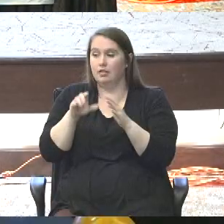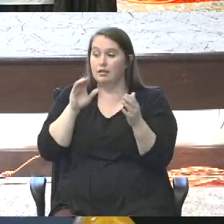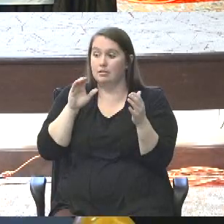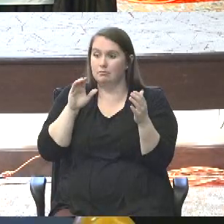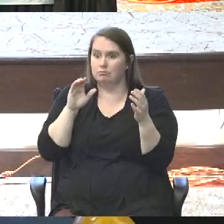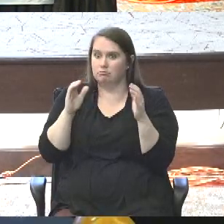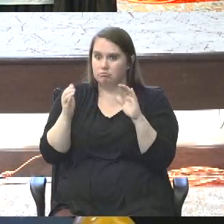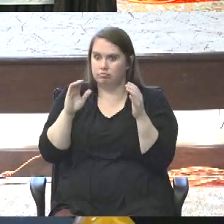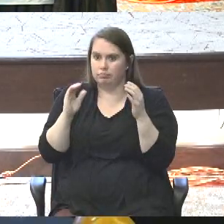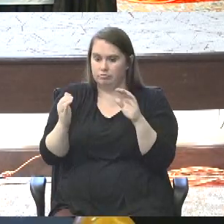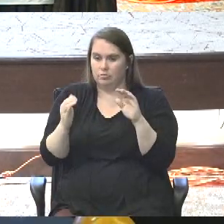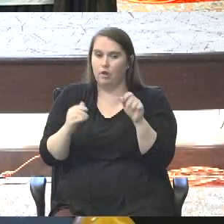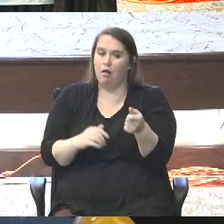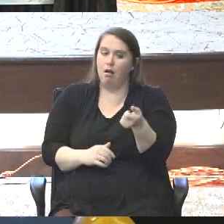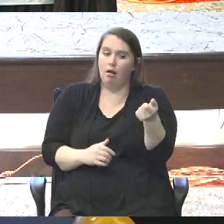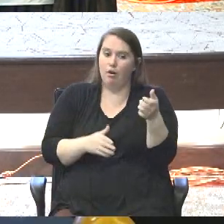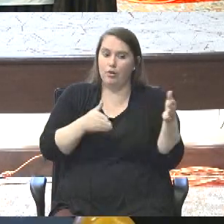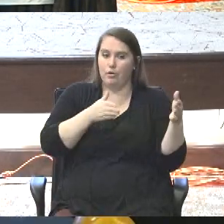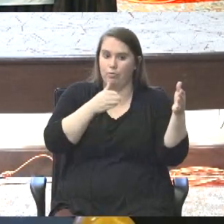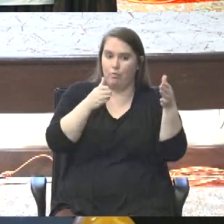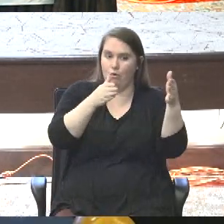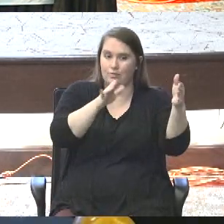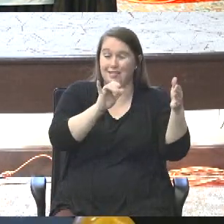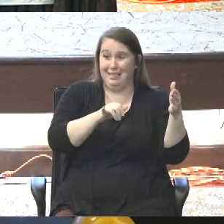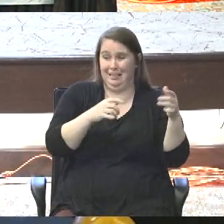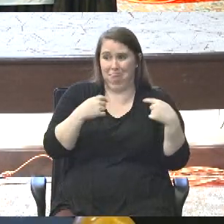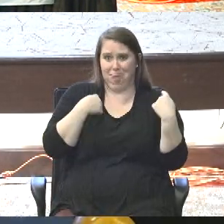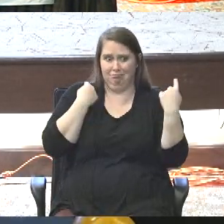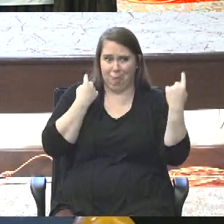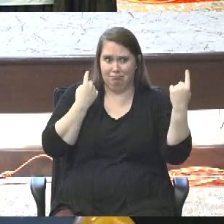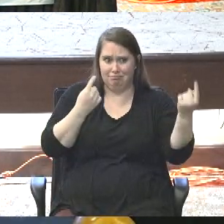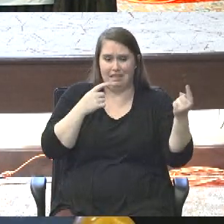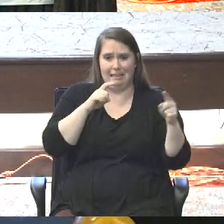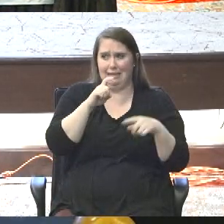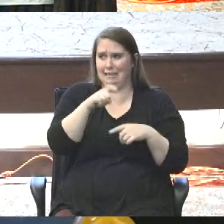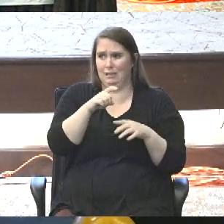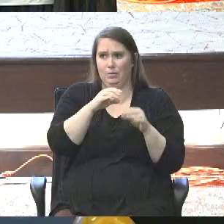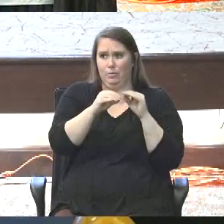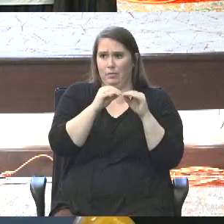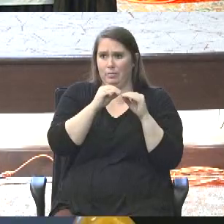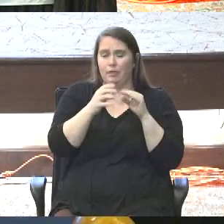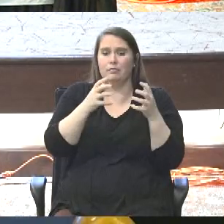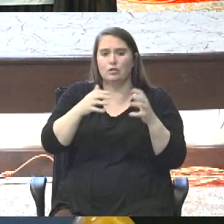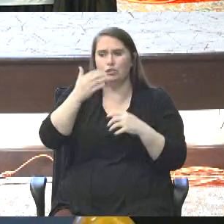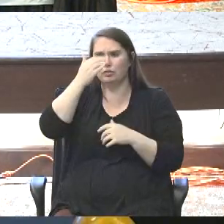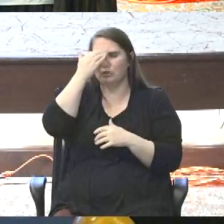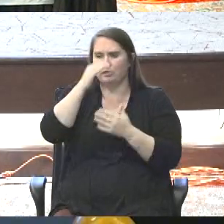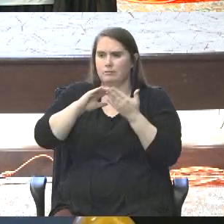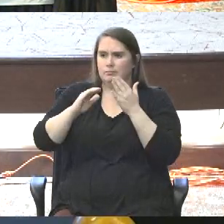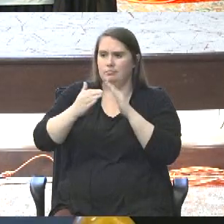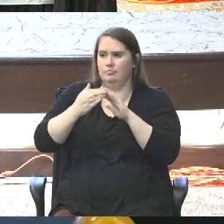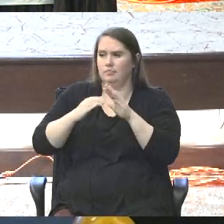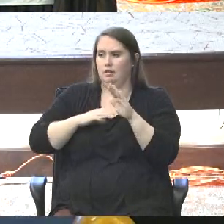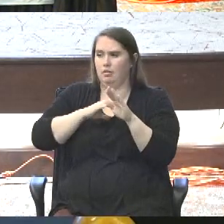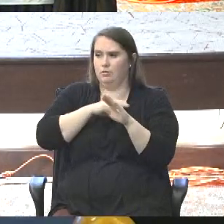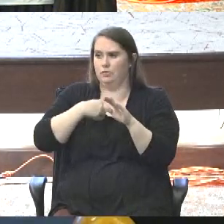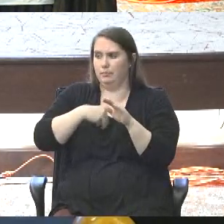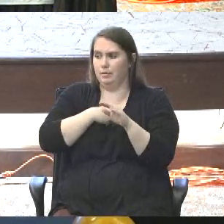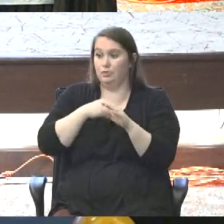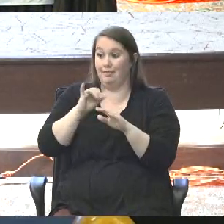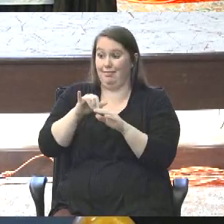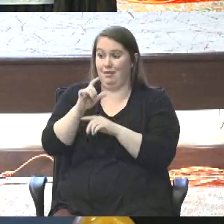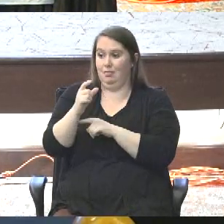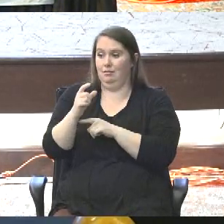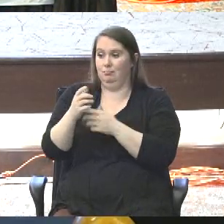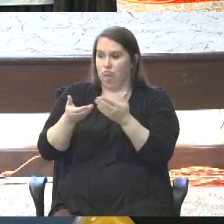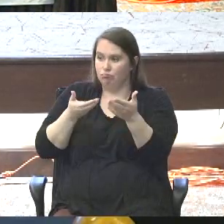competing against roads that have needed repair for even longer. I mean, we know some of the city council members that have served in the last 2